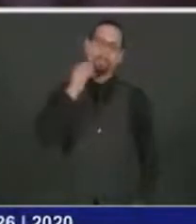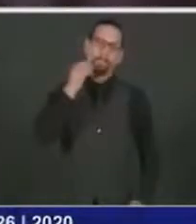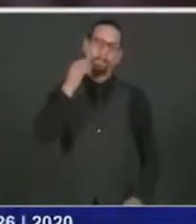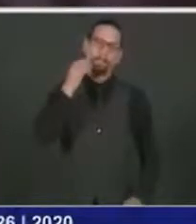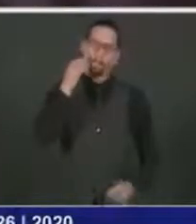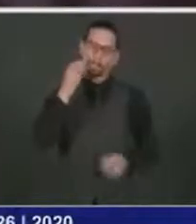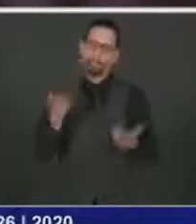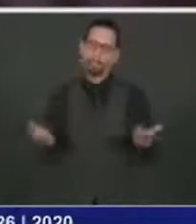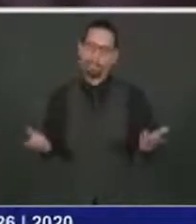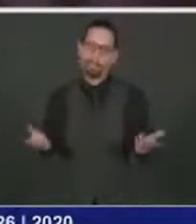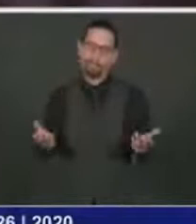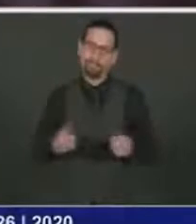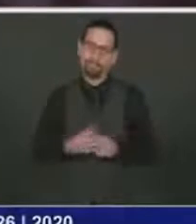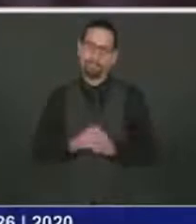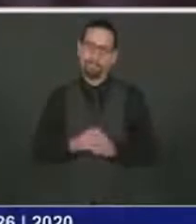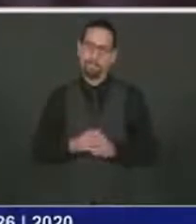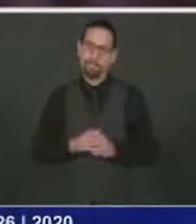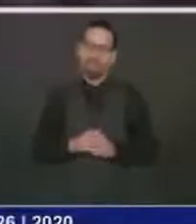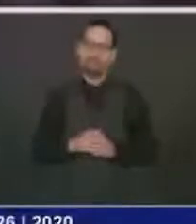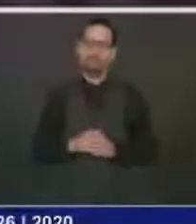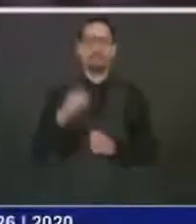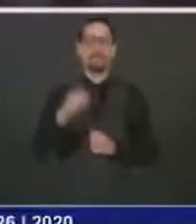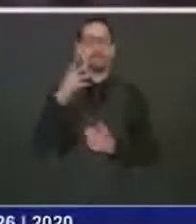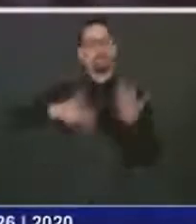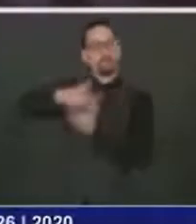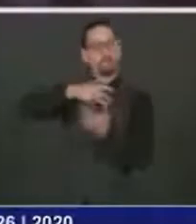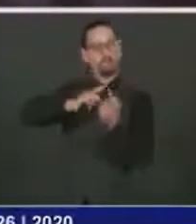Continuing to practice social distancing,